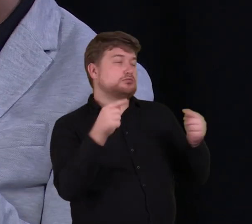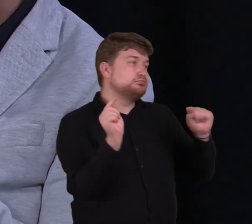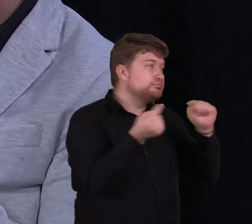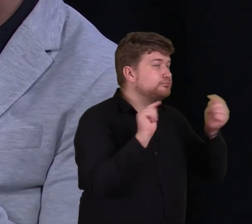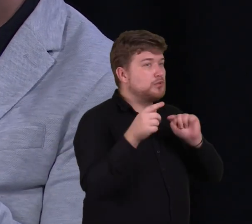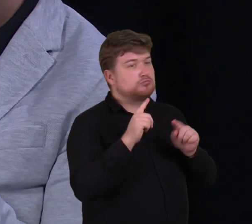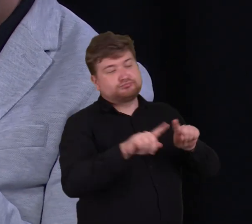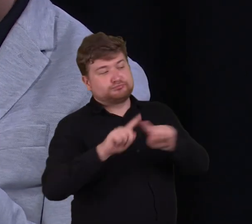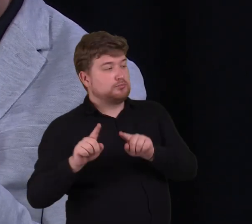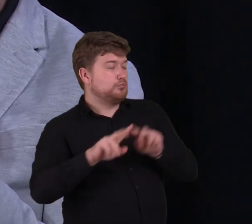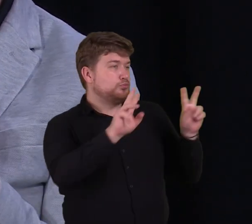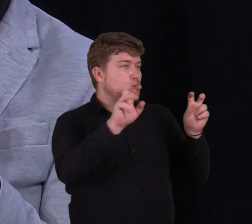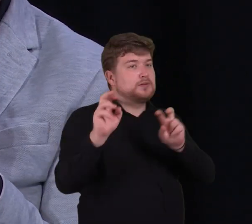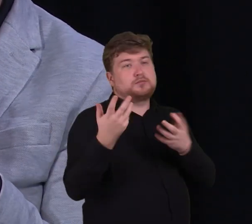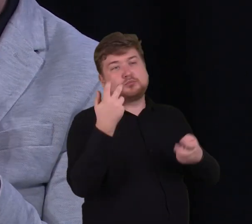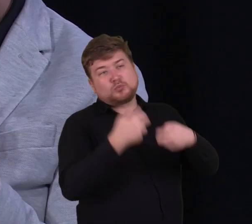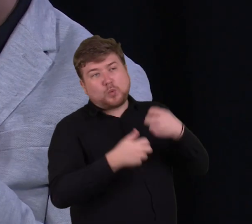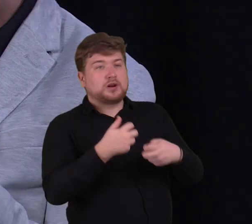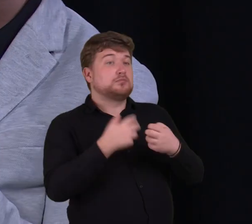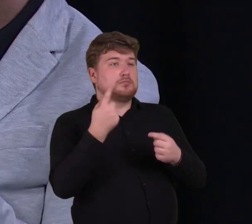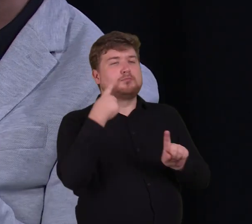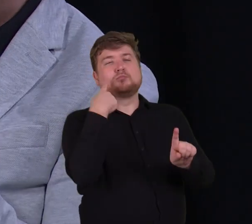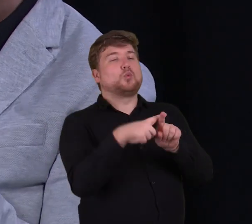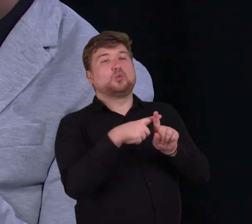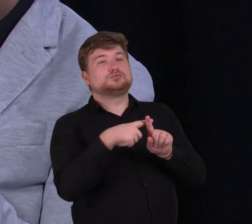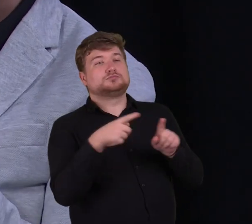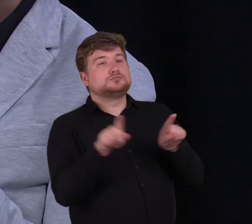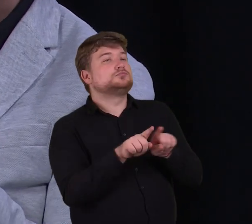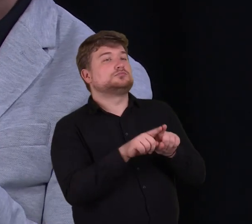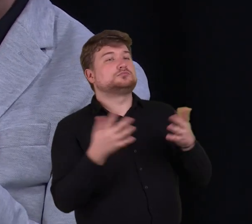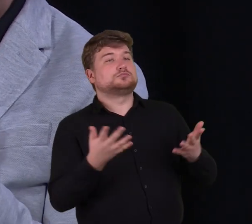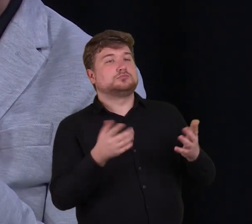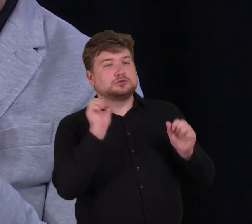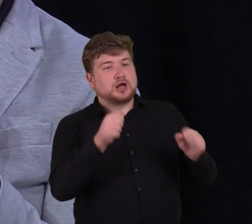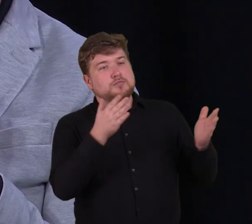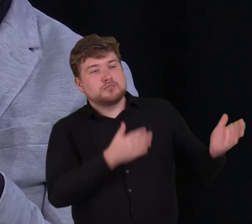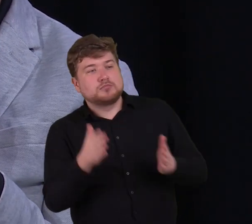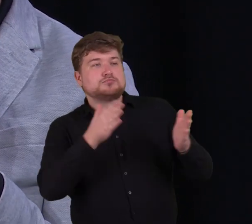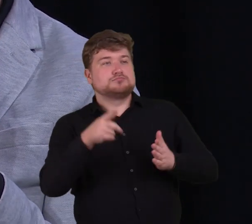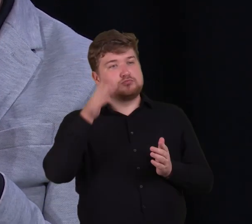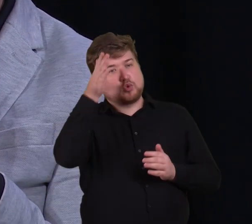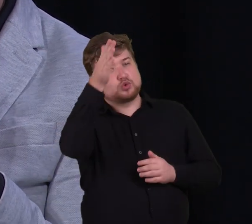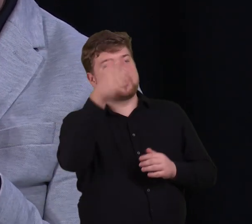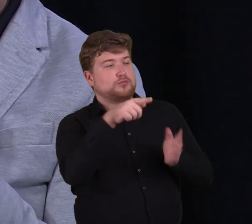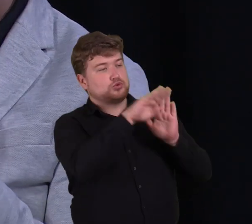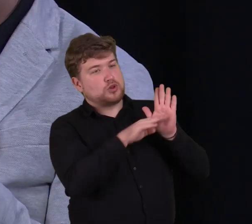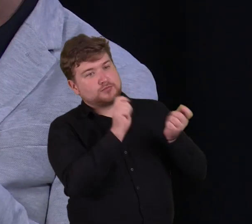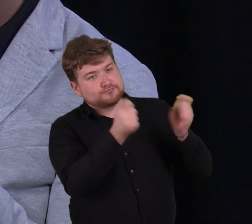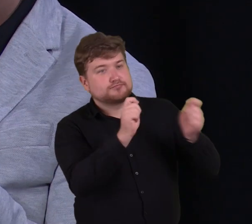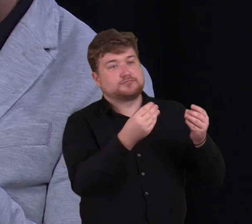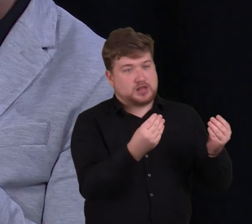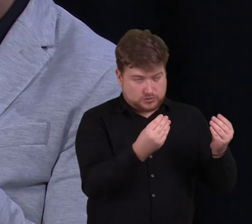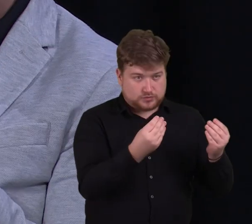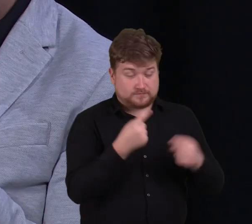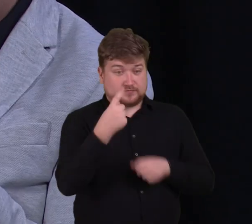statements, positions for the future, what we already did last year. Mm-hmm. And within these ITIs, we have